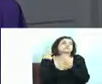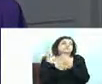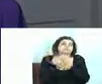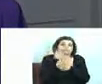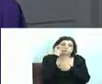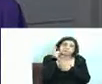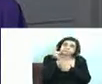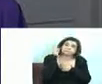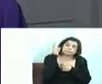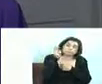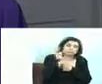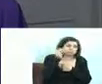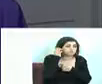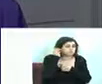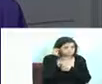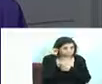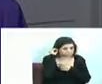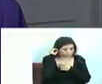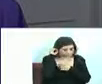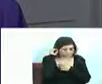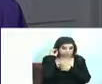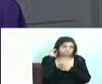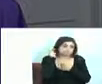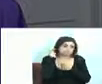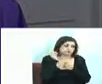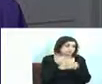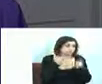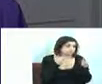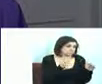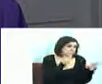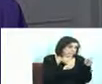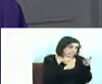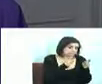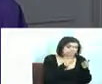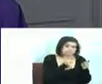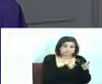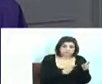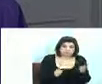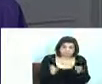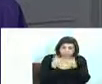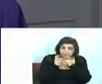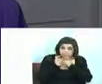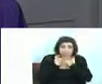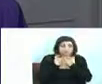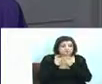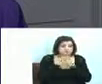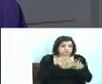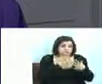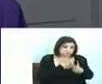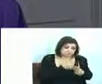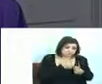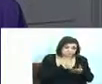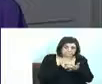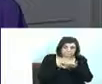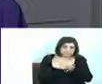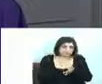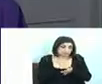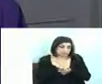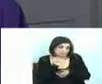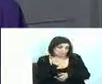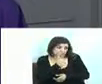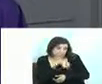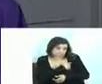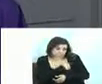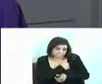because you still are in control. Lord, give us compassion, the compassion to forgive